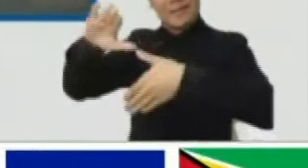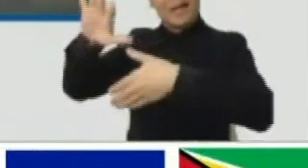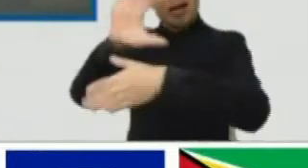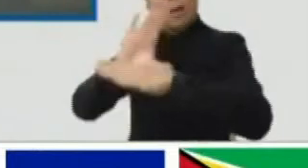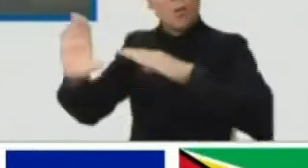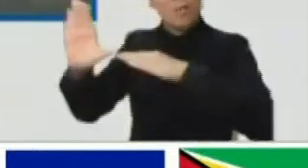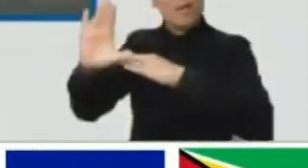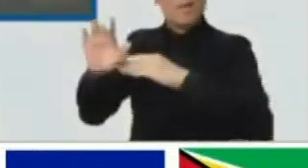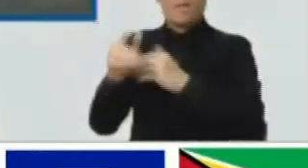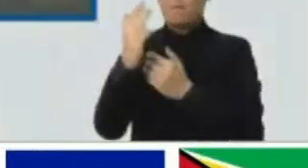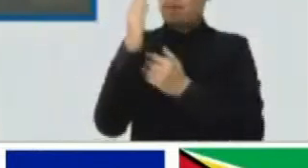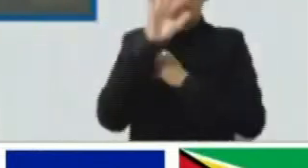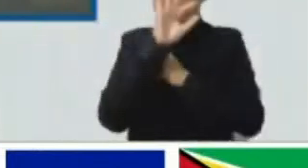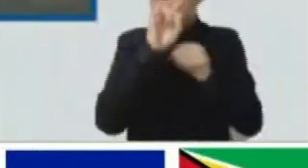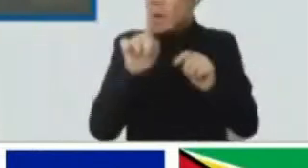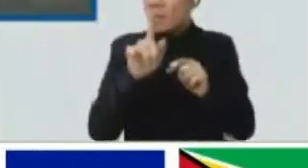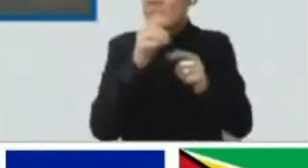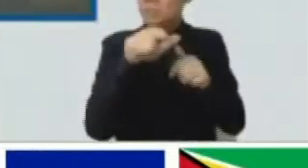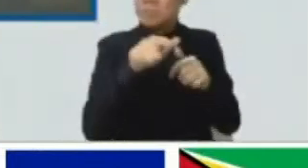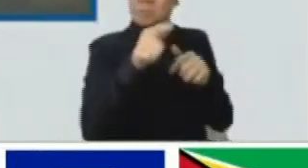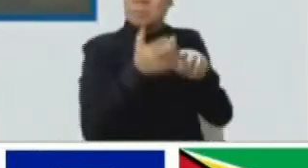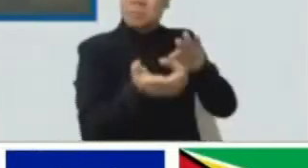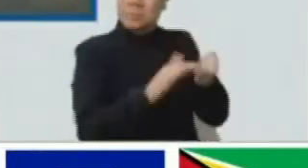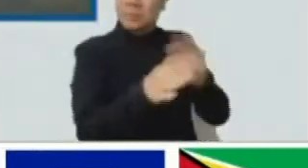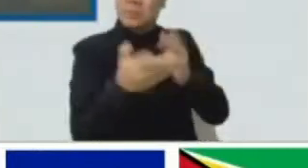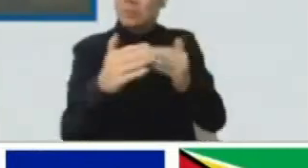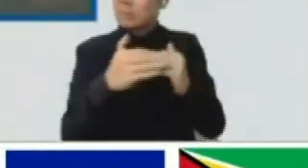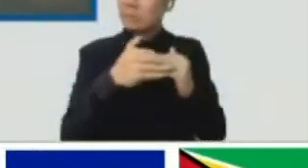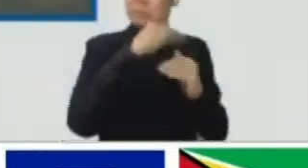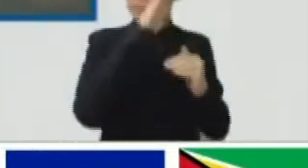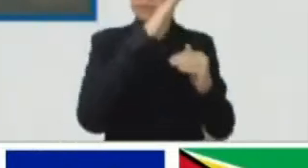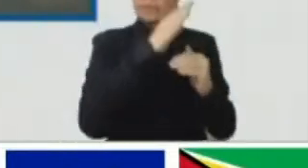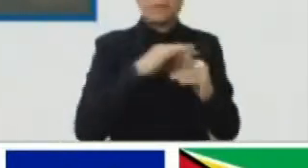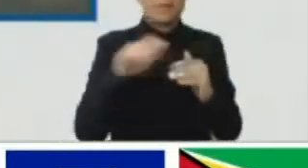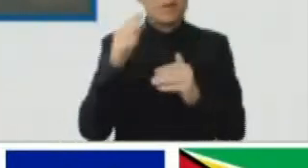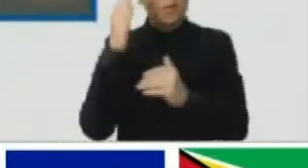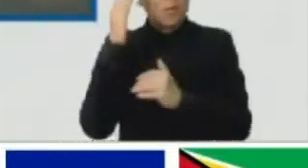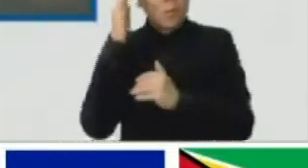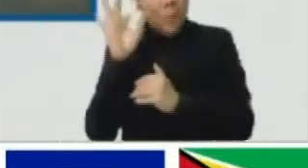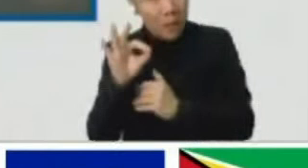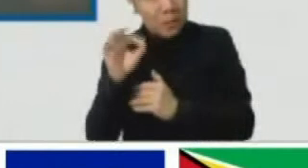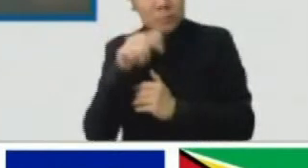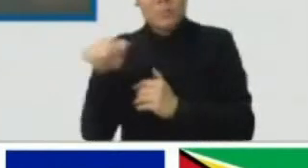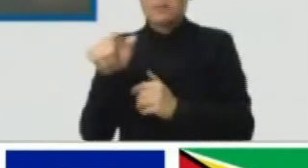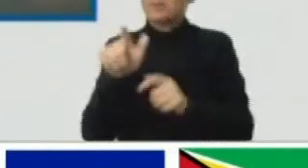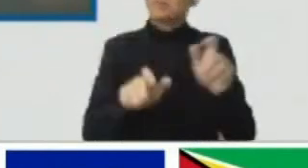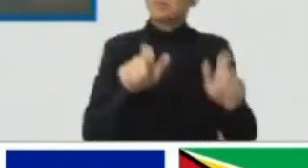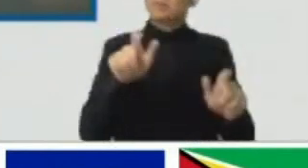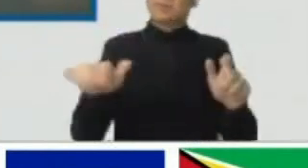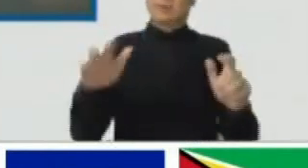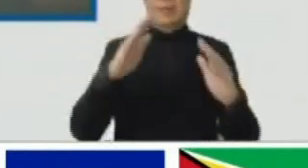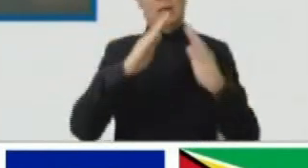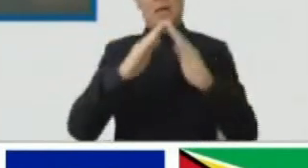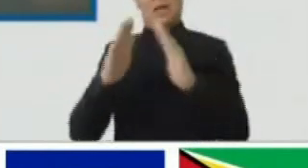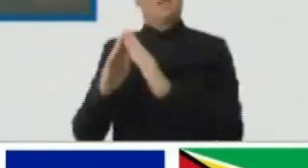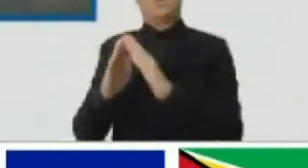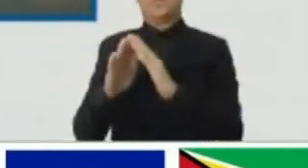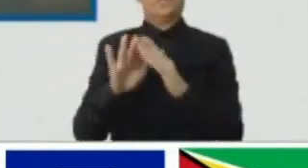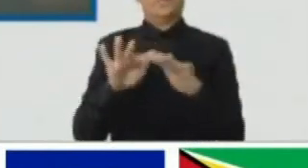poorest because they are more likely to live in precarious housing, have informal jobs, and inadequate social